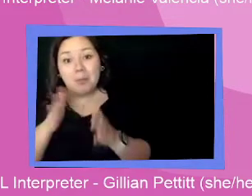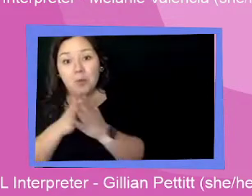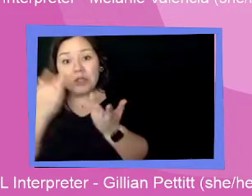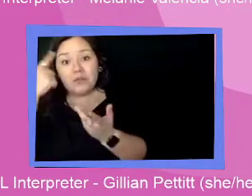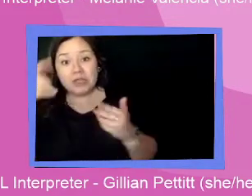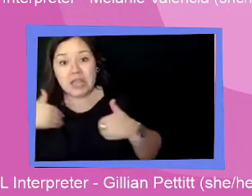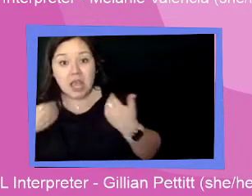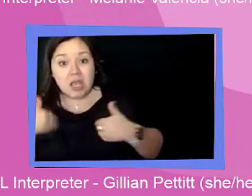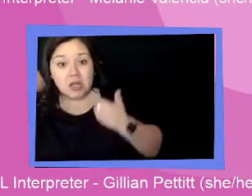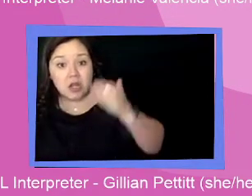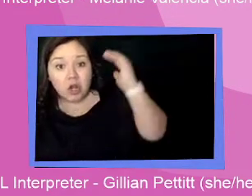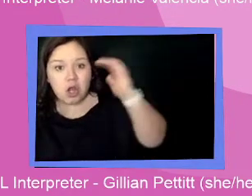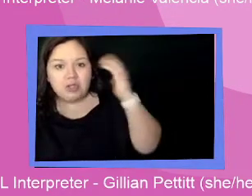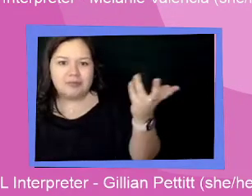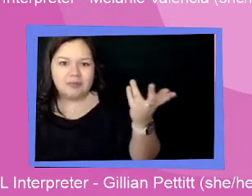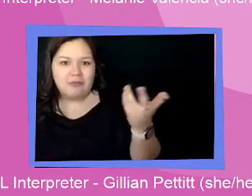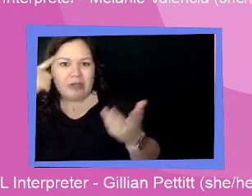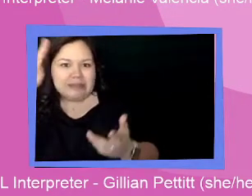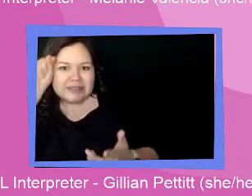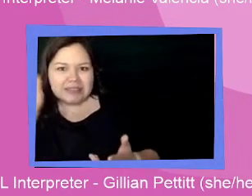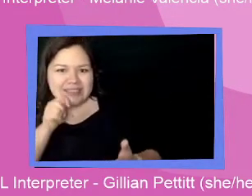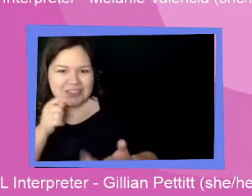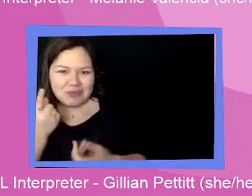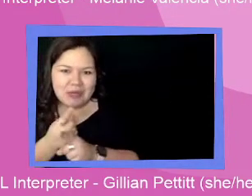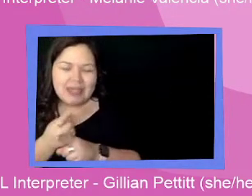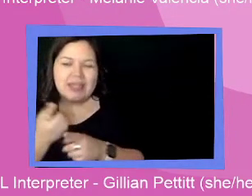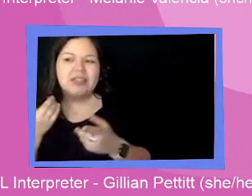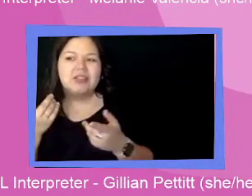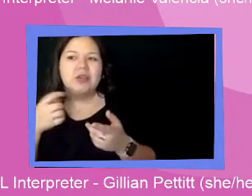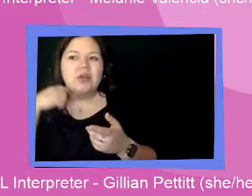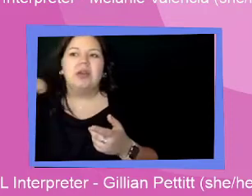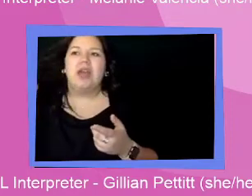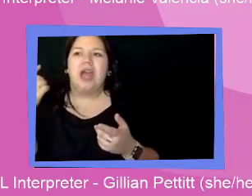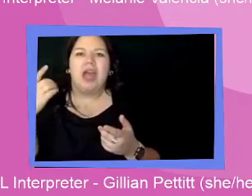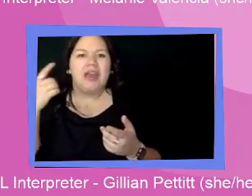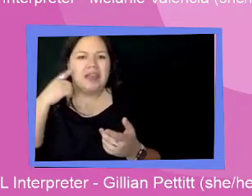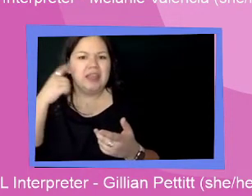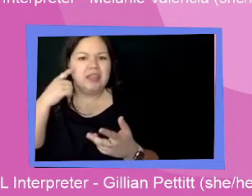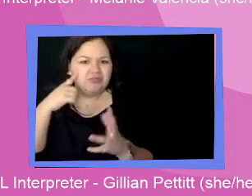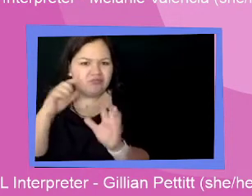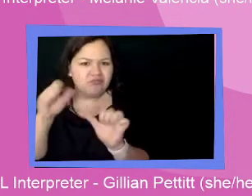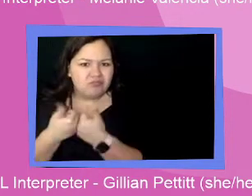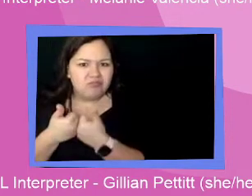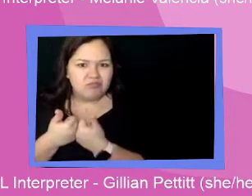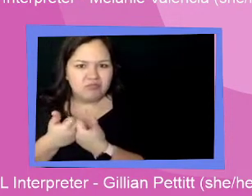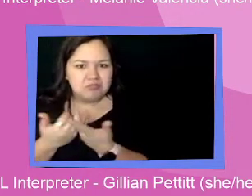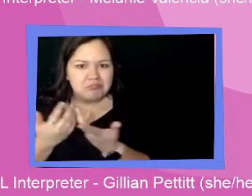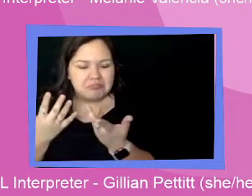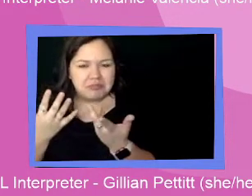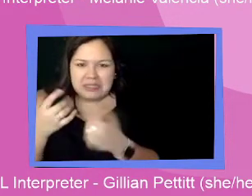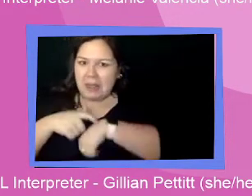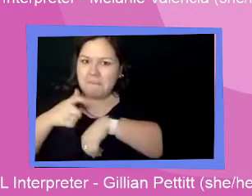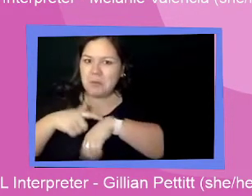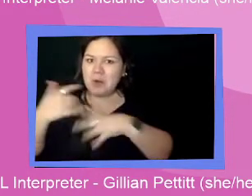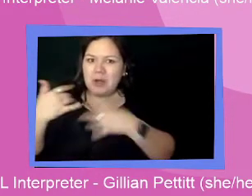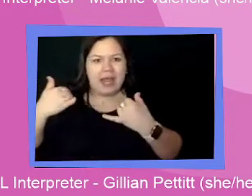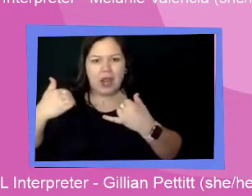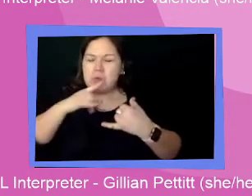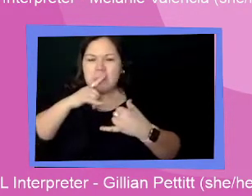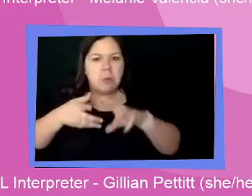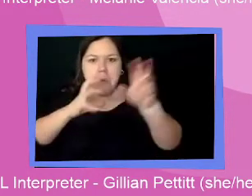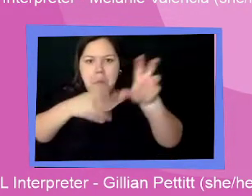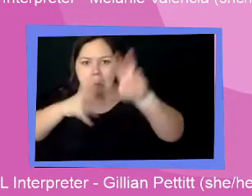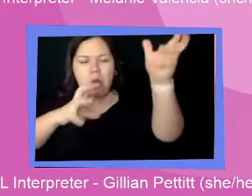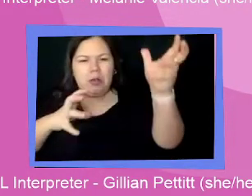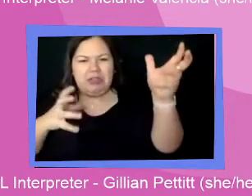and I'm writing teenage stories. It's really hard. It's a hard time, and we make so many things mean so